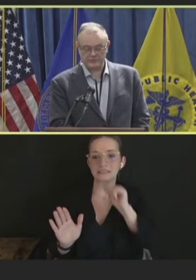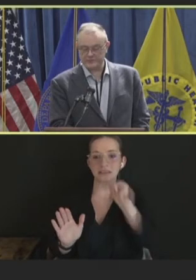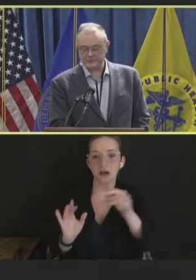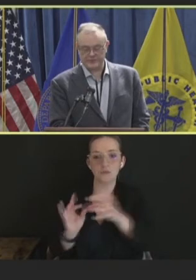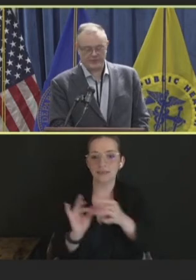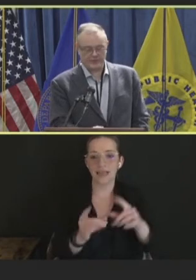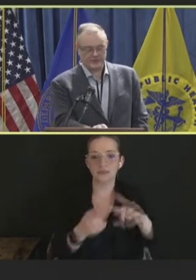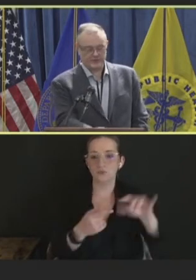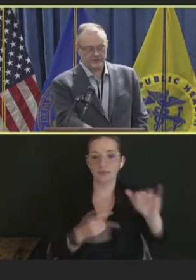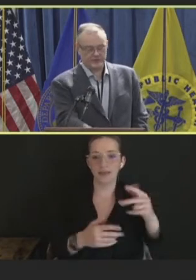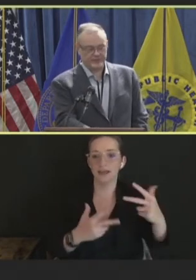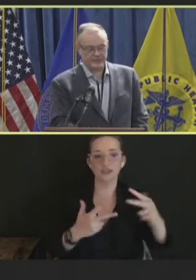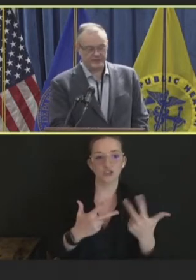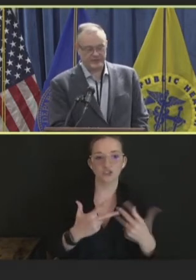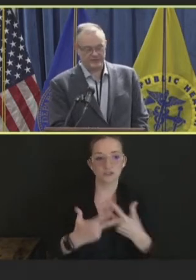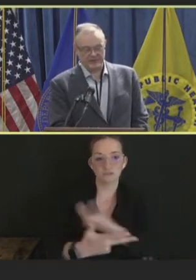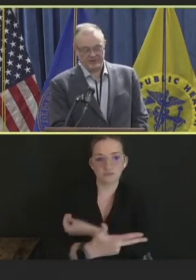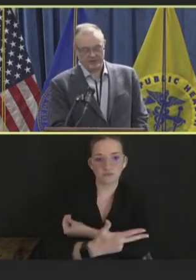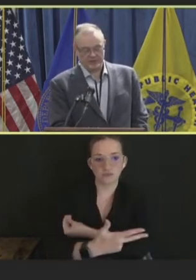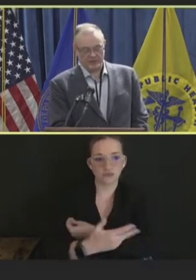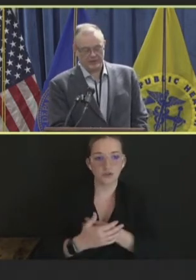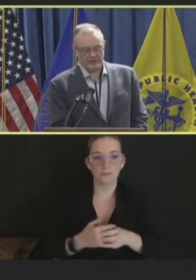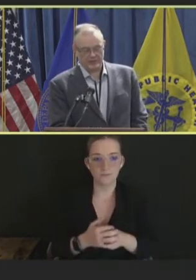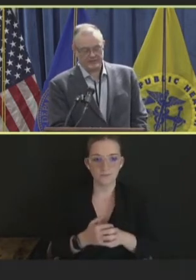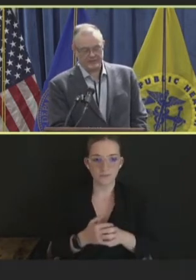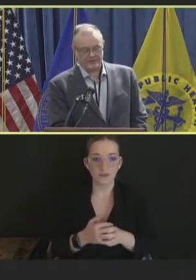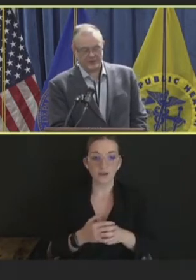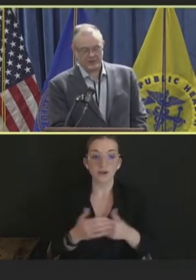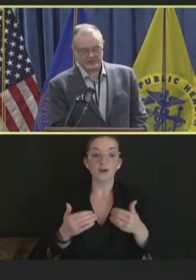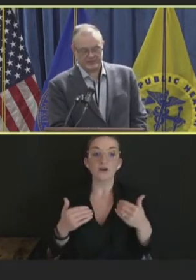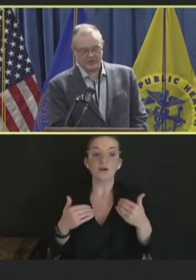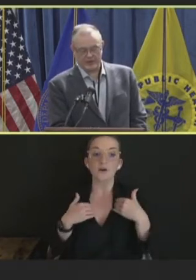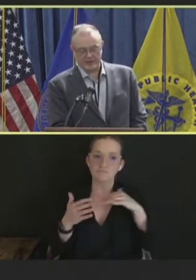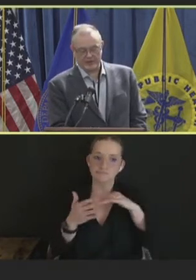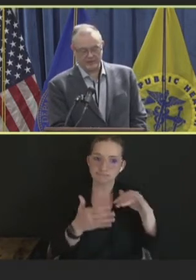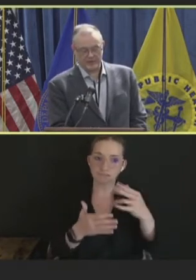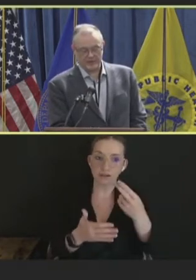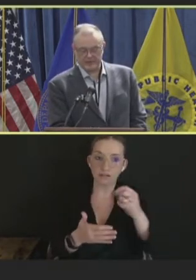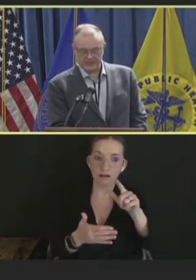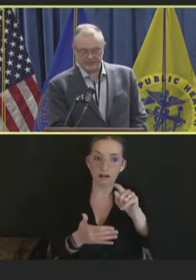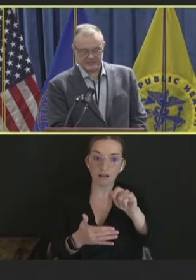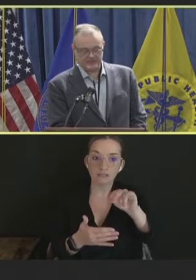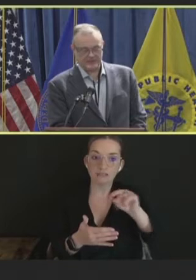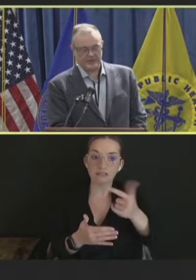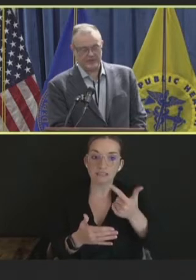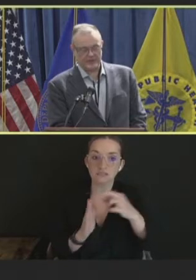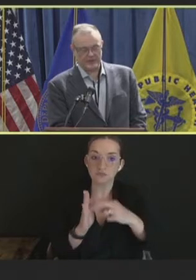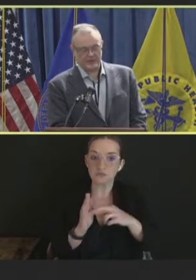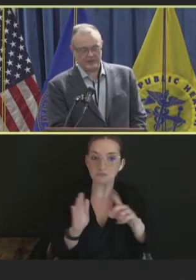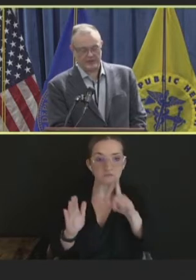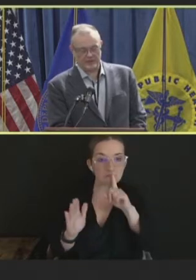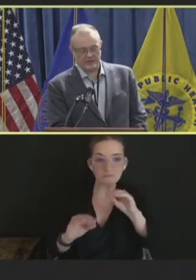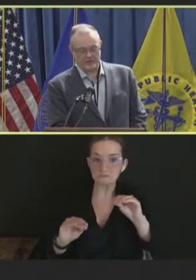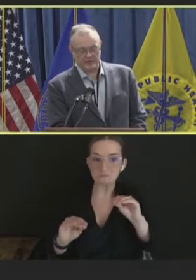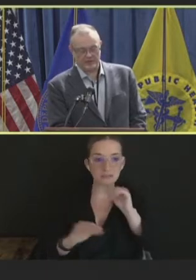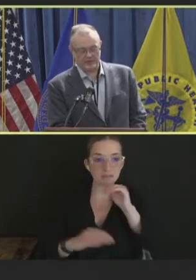halting rules. There were no halting rules met. We assessed for new onset chronic medical conditions. There were no